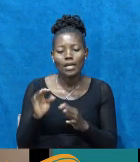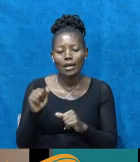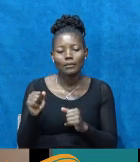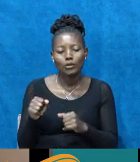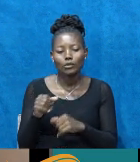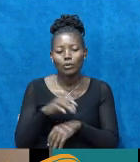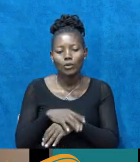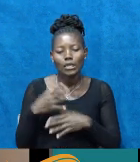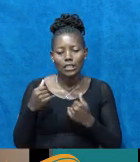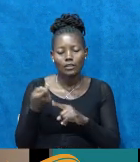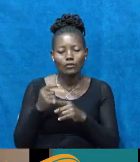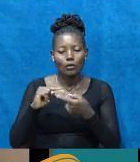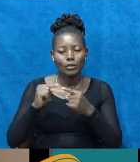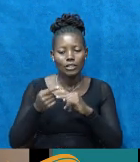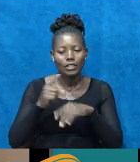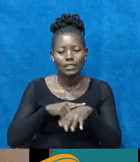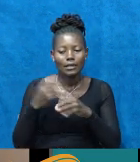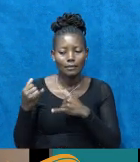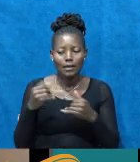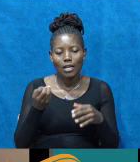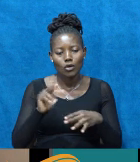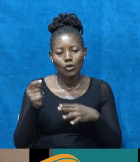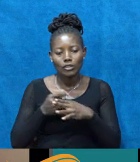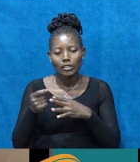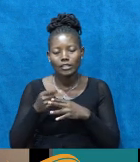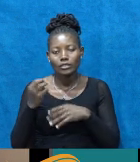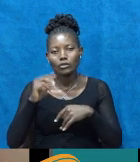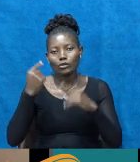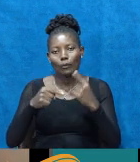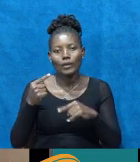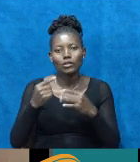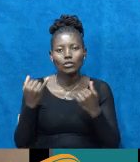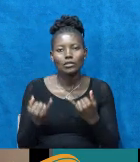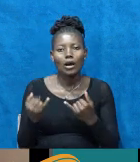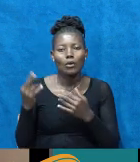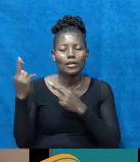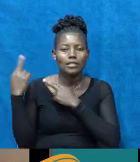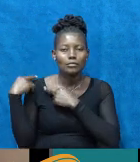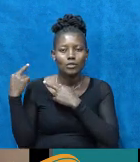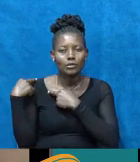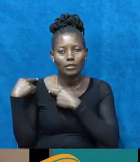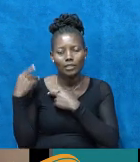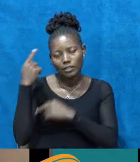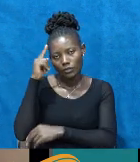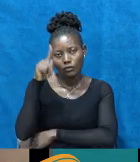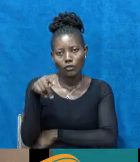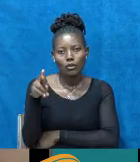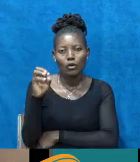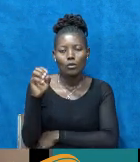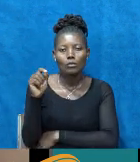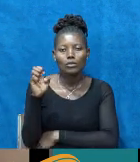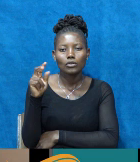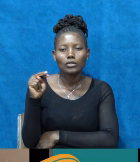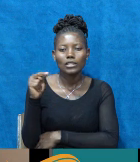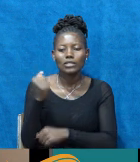emphasized enough. Protein is a very key nutrient when it comes to making sure that an athlete is able to recover from the injury